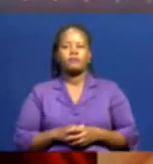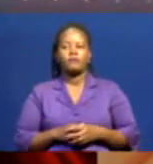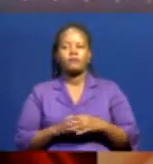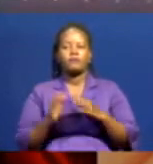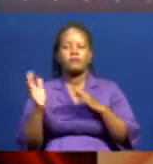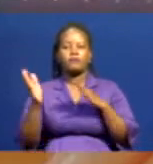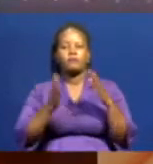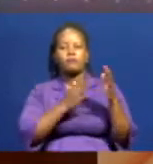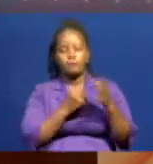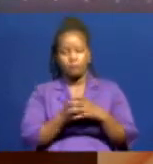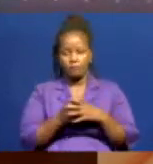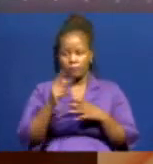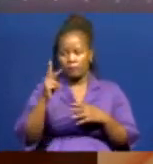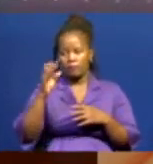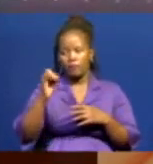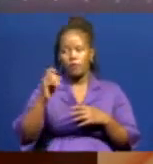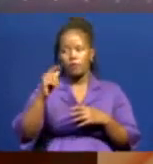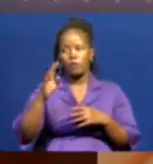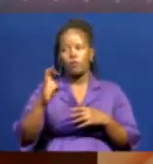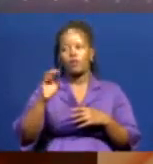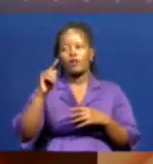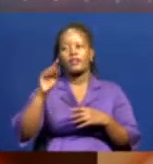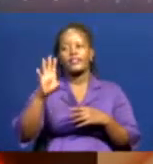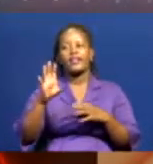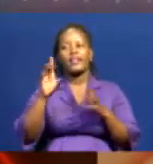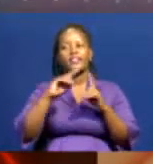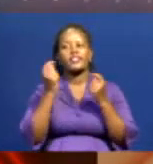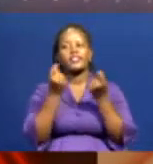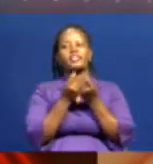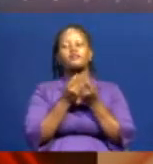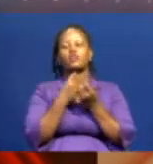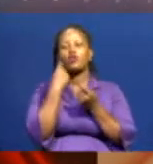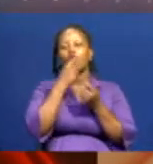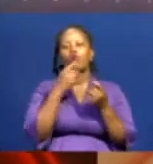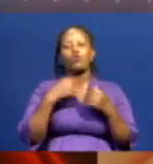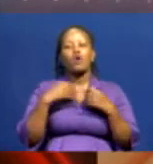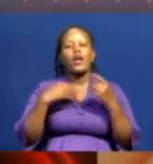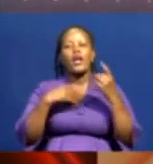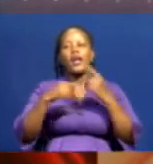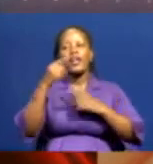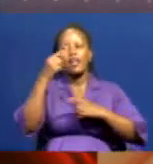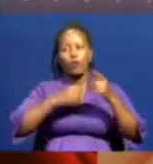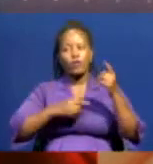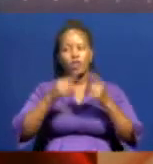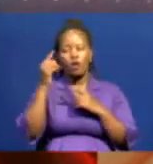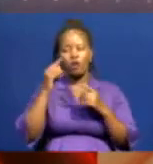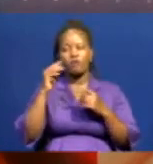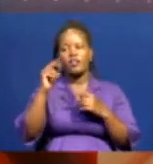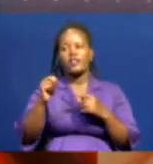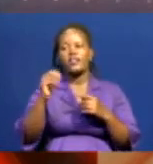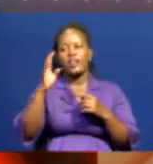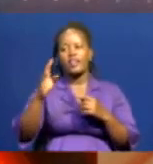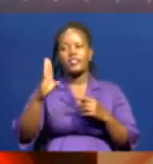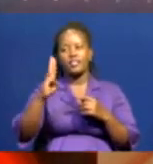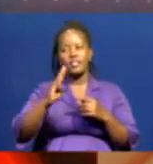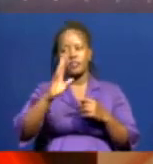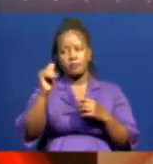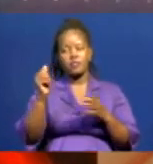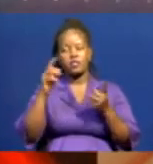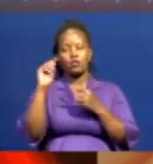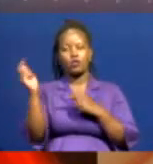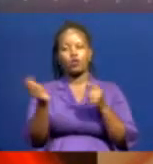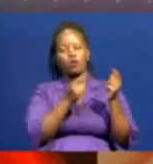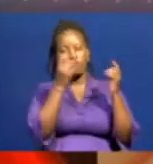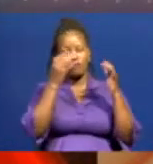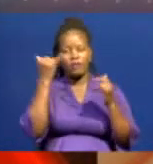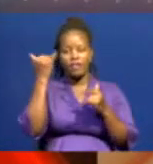And the Kitale Golf Club's Philip Shiharsy emerged as the overall winner of the NCBA Series Grand Finale held